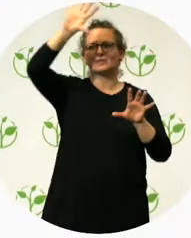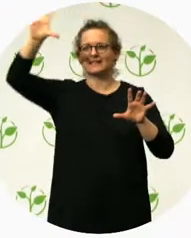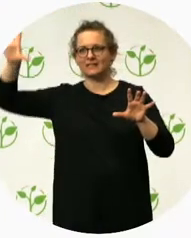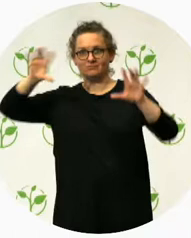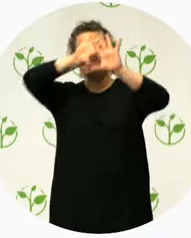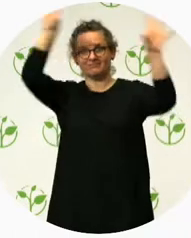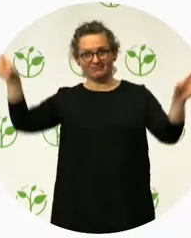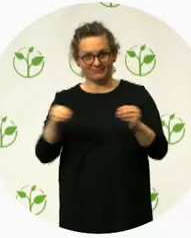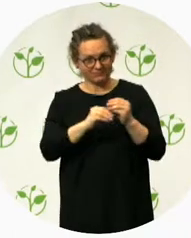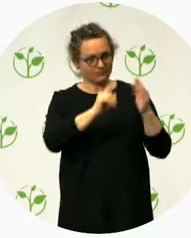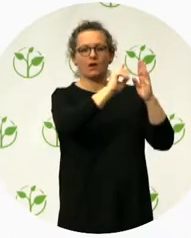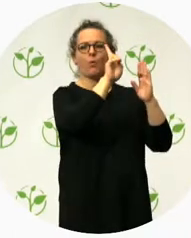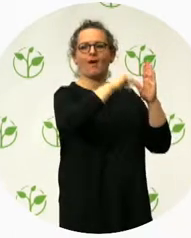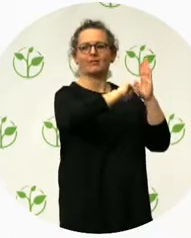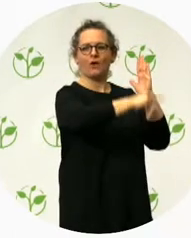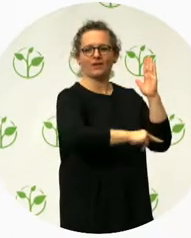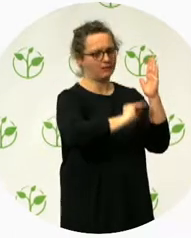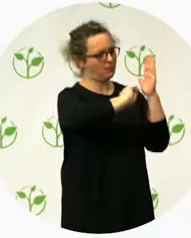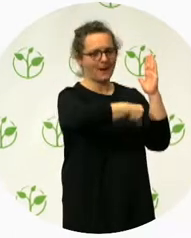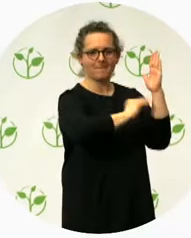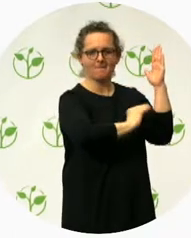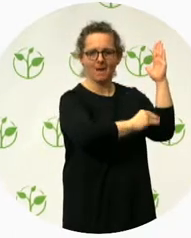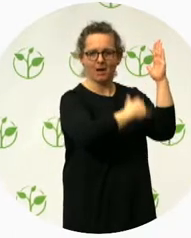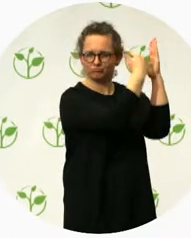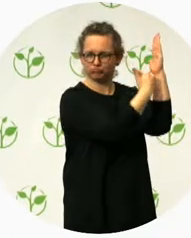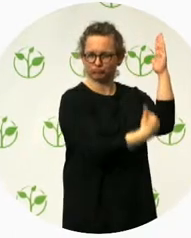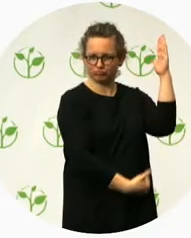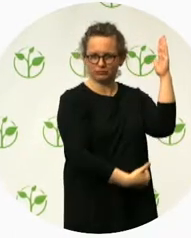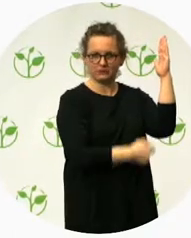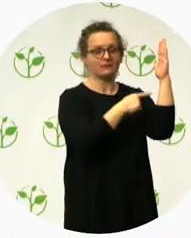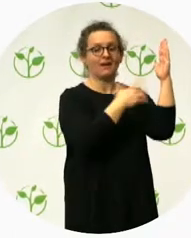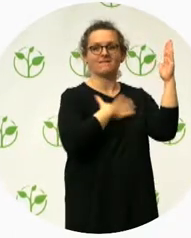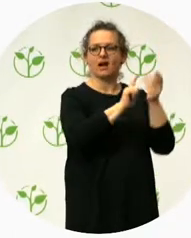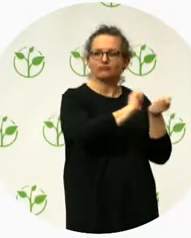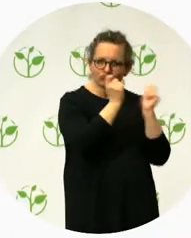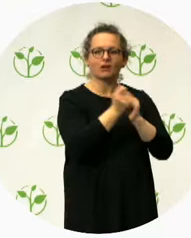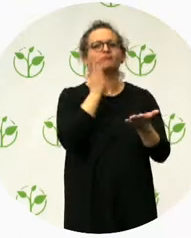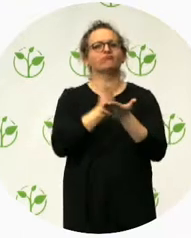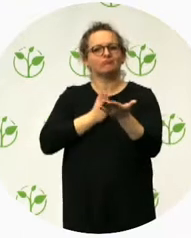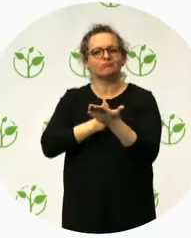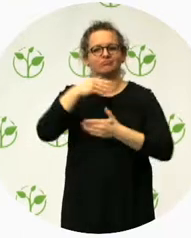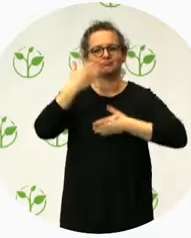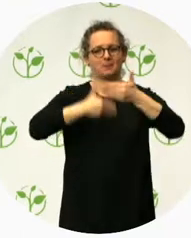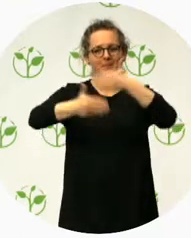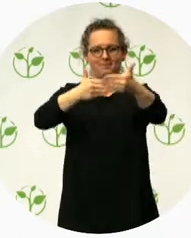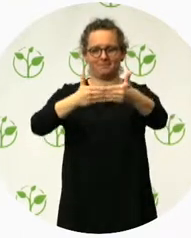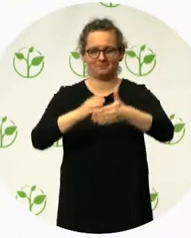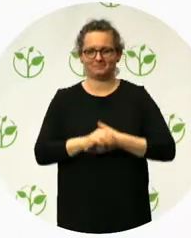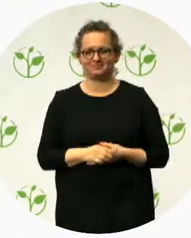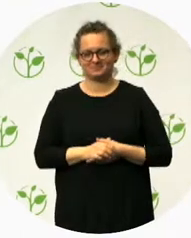action. This conference provides an excellent opportunity to step up our efforts